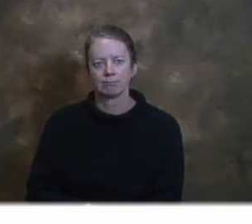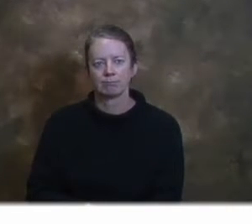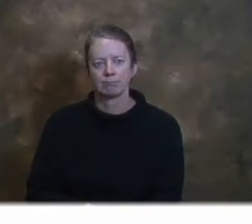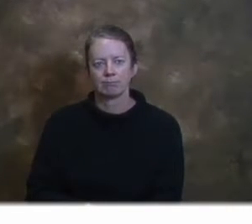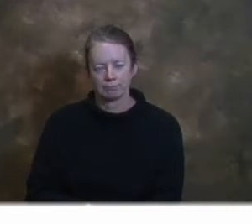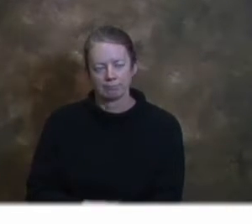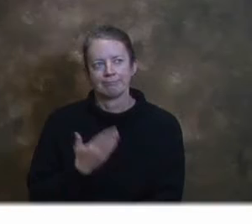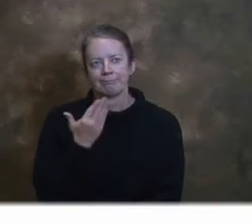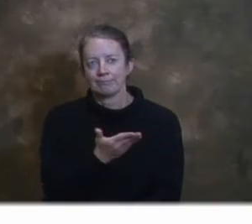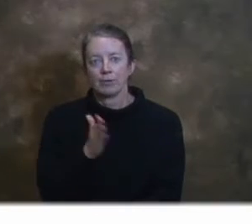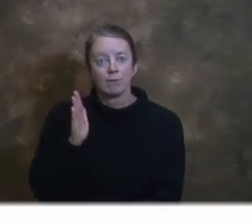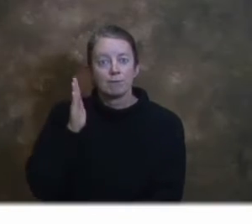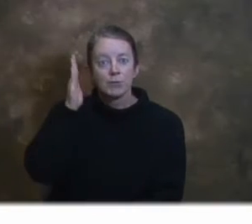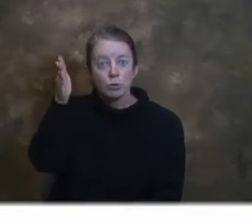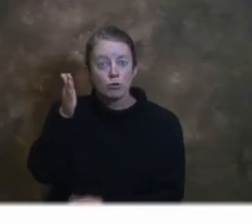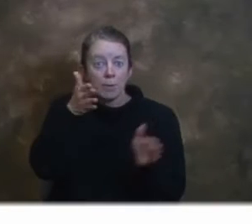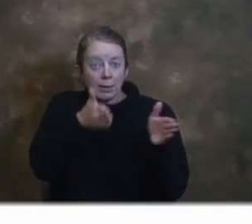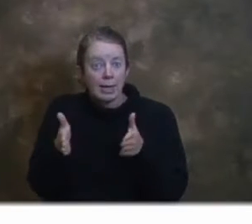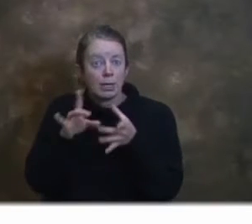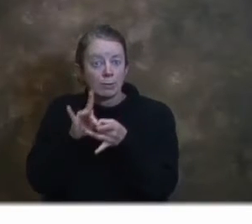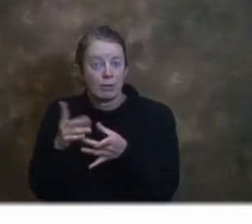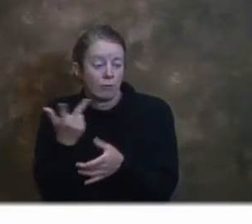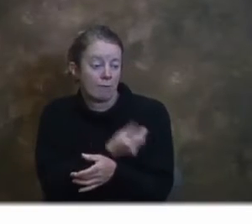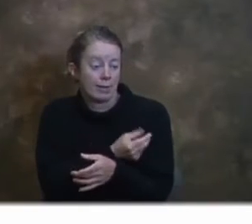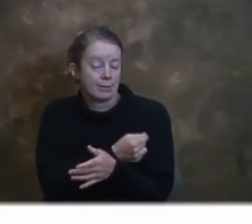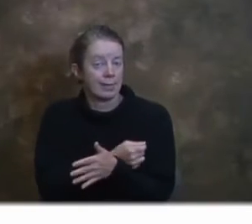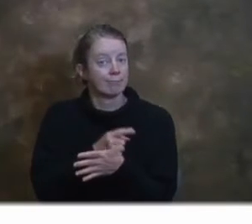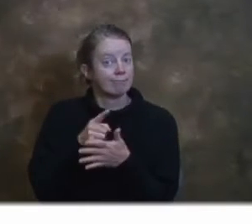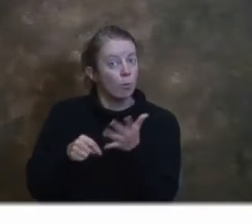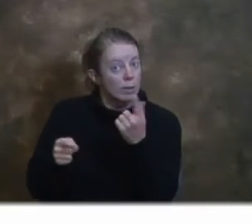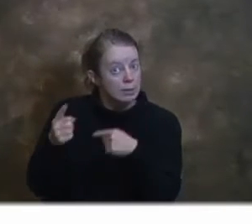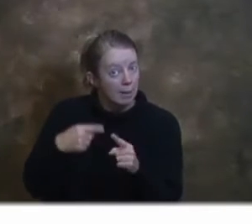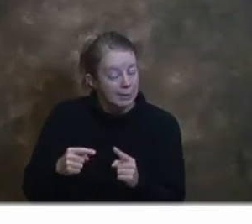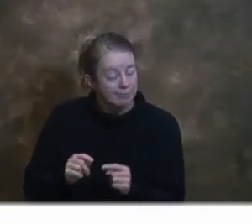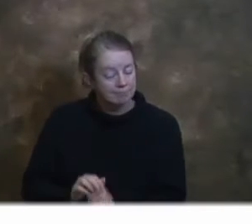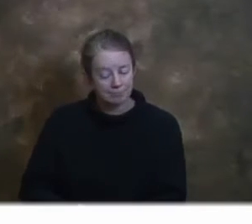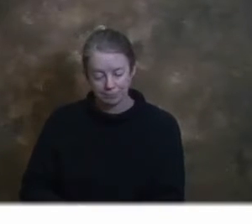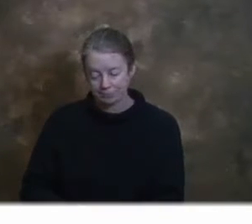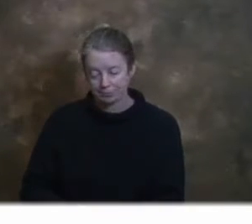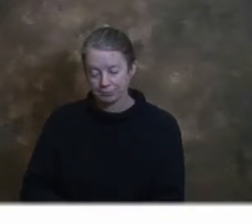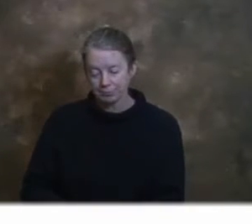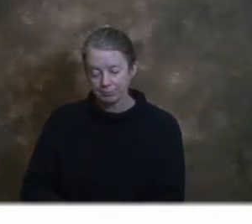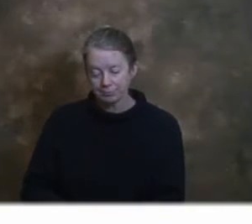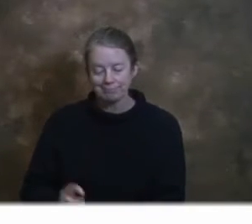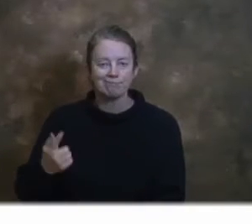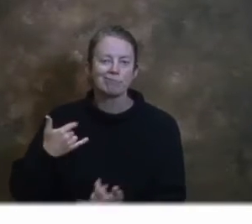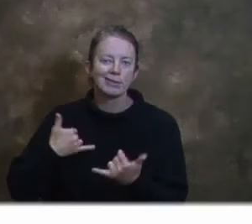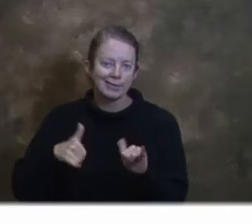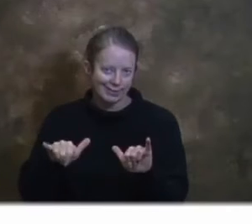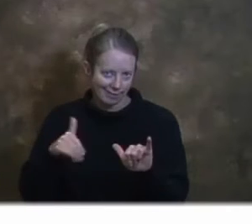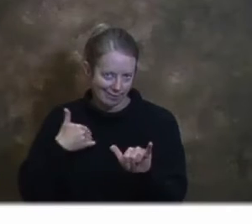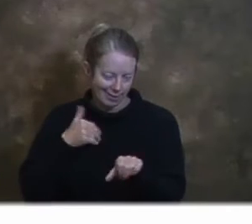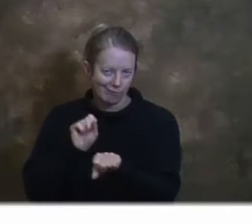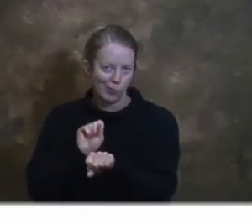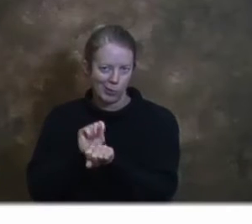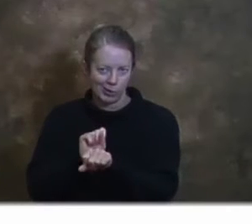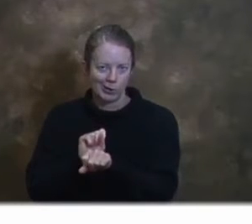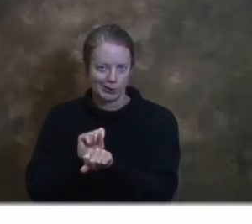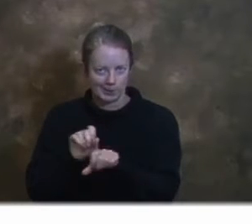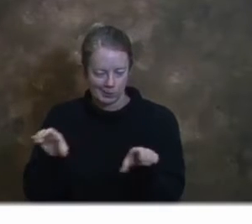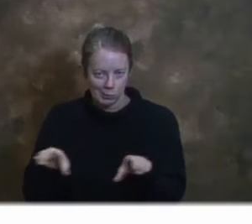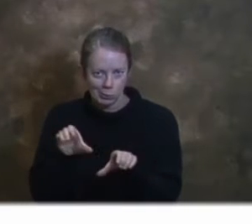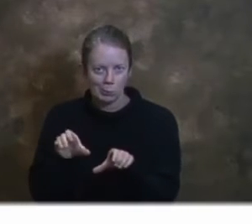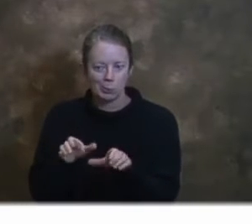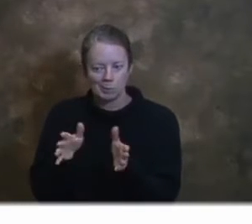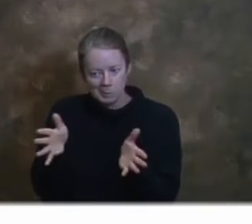There we go. So future vaccine planning. So what's on the horizon? Knowing that we do still have some work to do in helping folks get